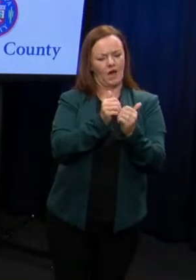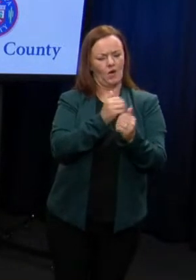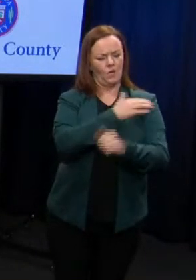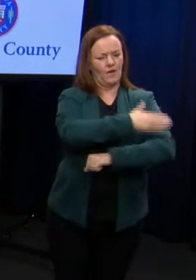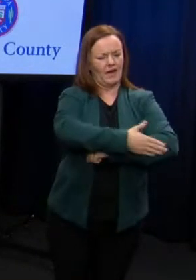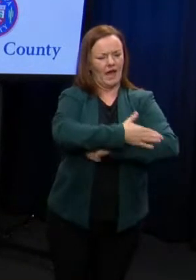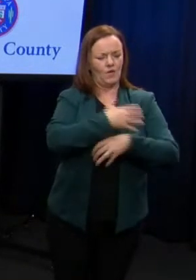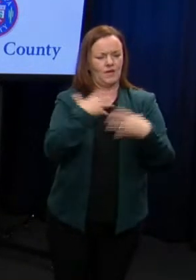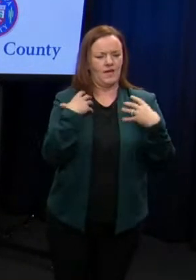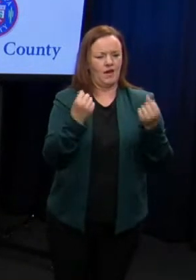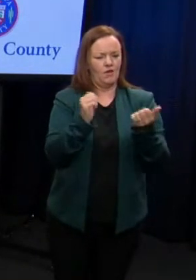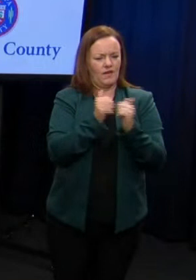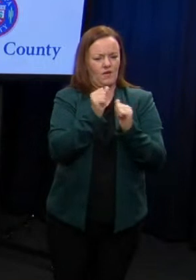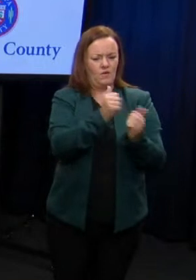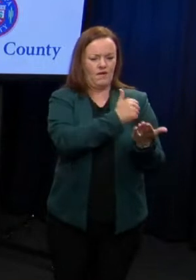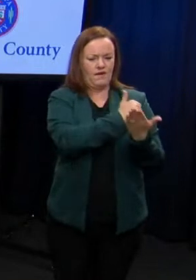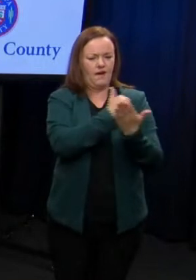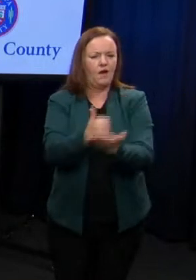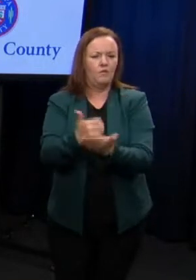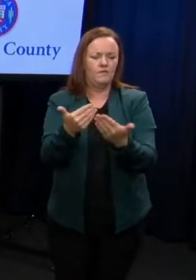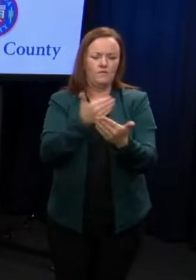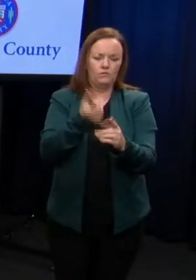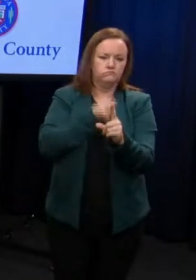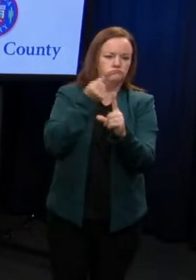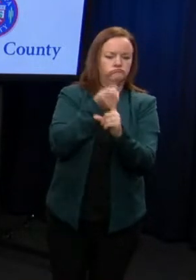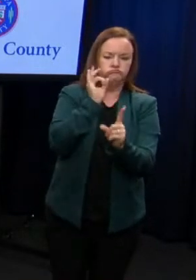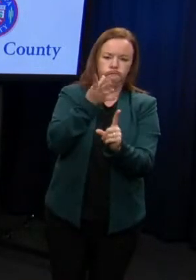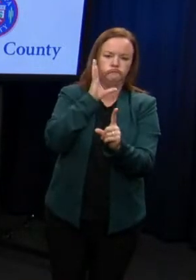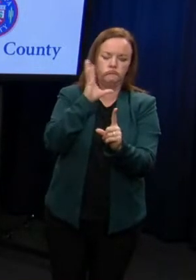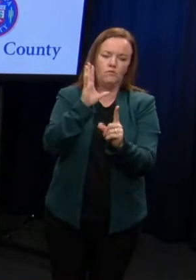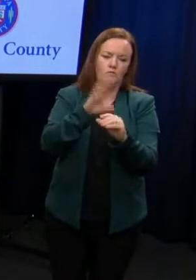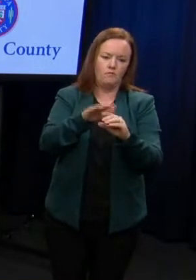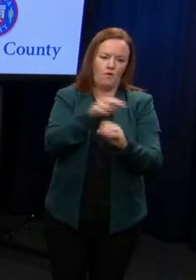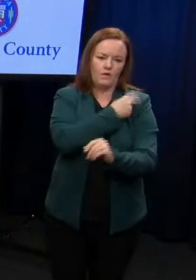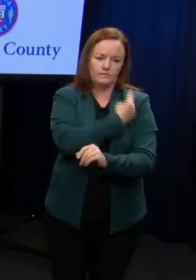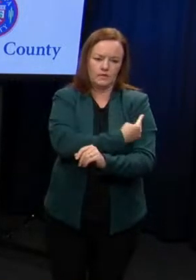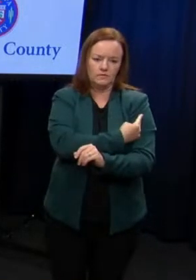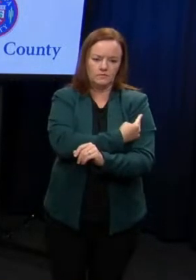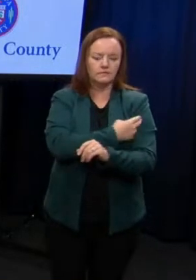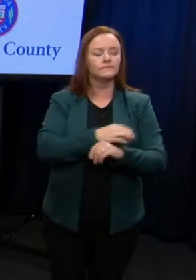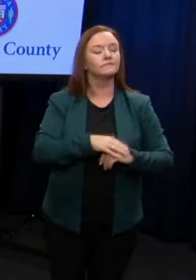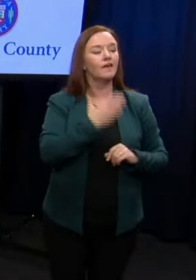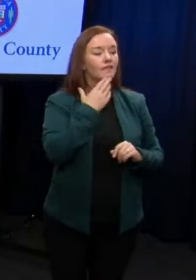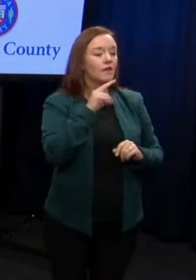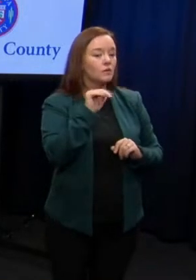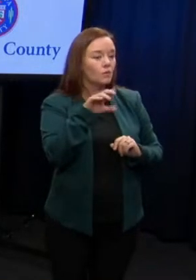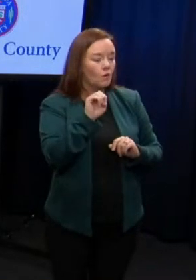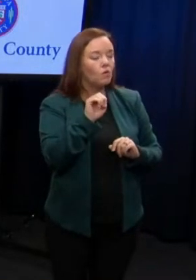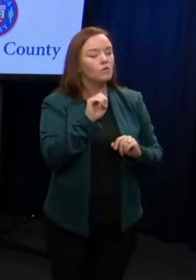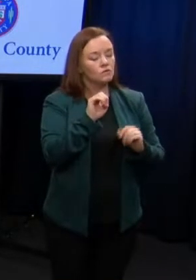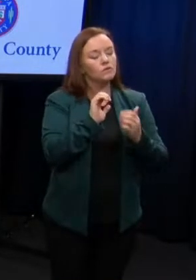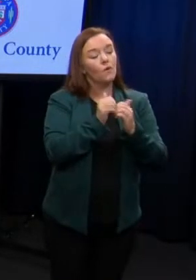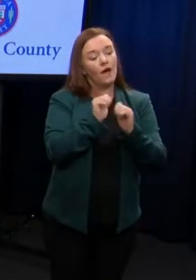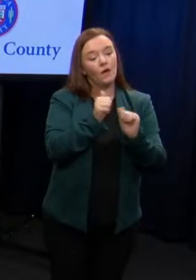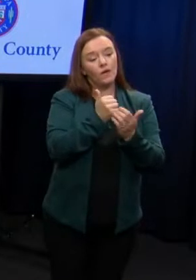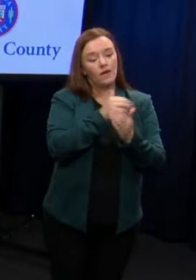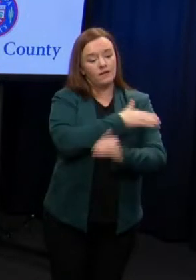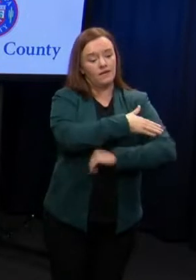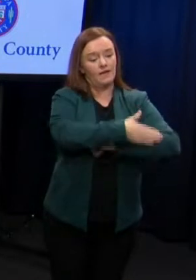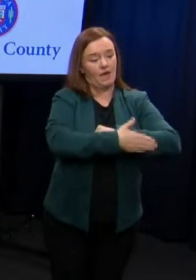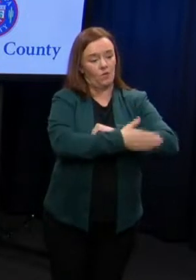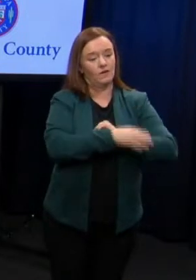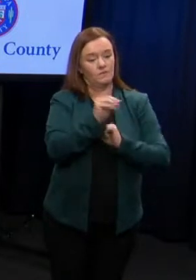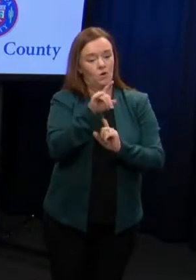before it gets to this point? All right, thank you, Nicole. So what is the county able to do